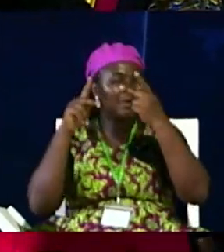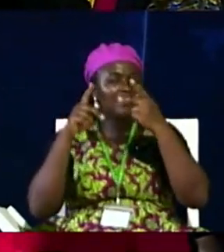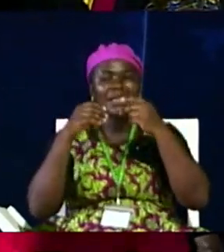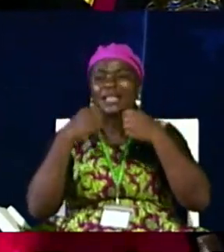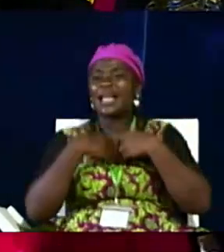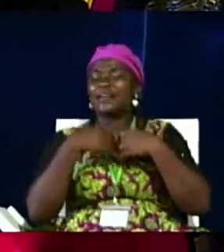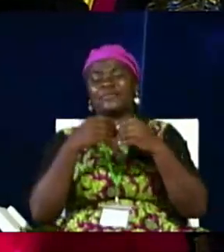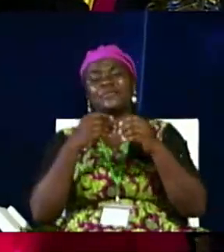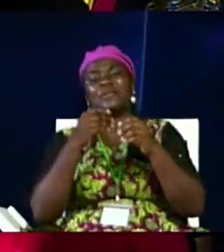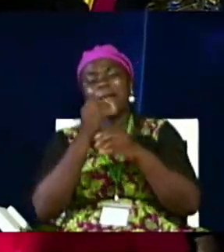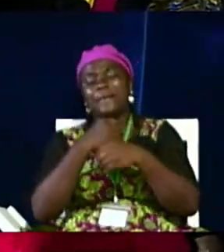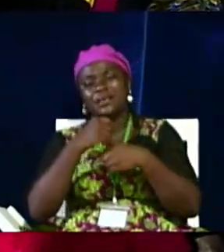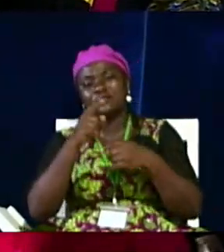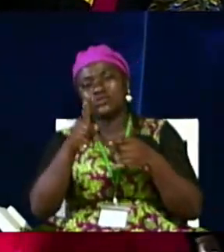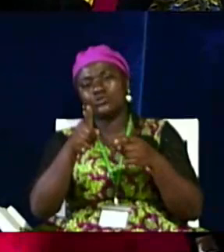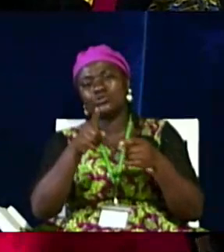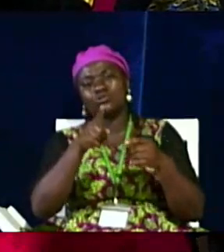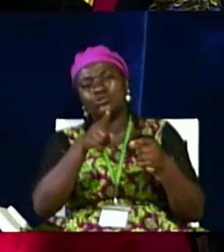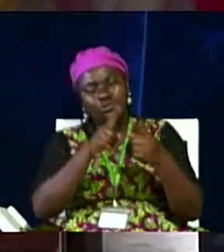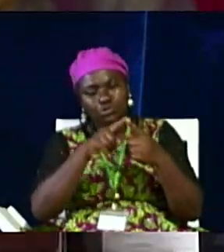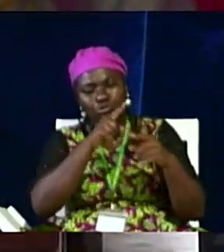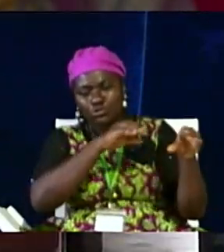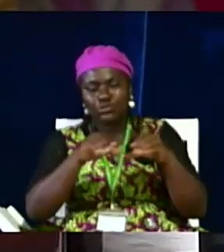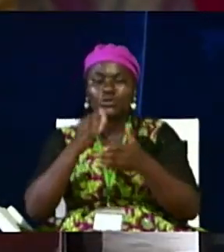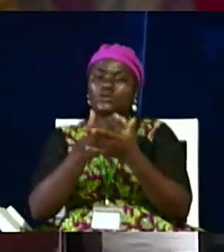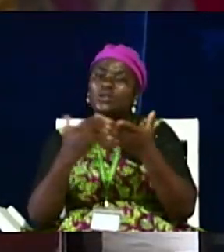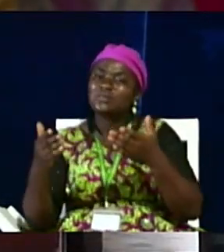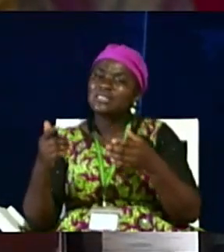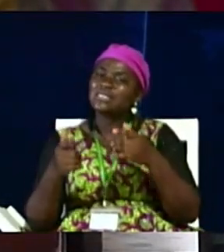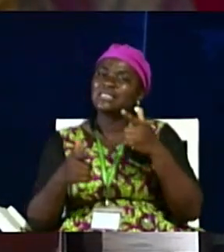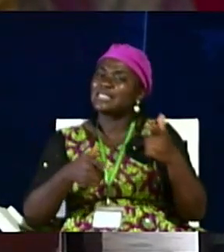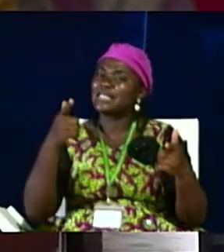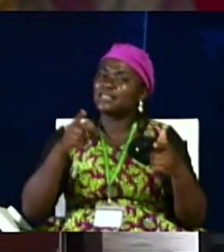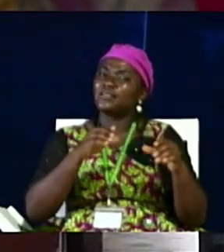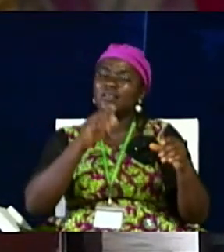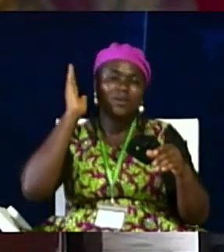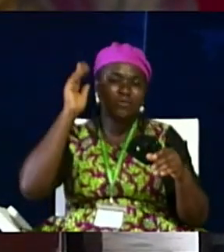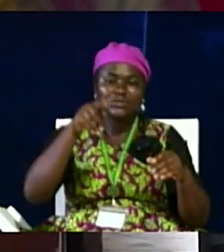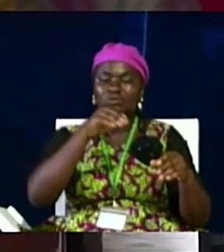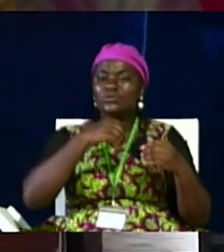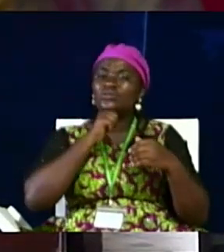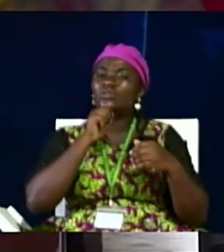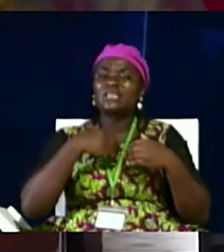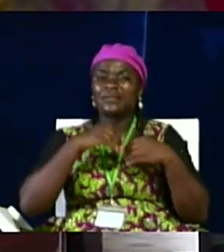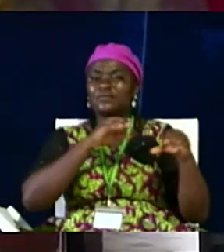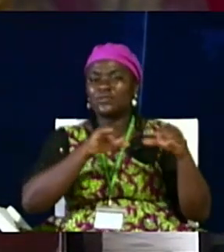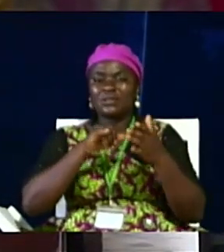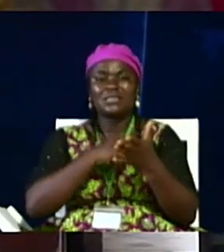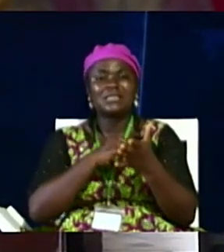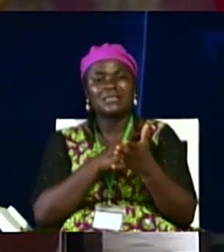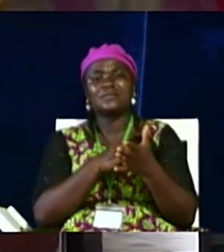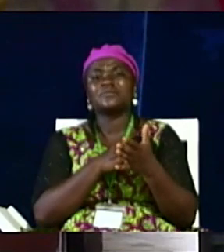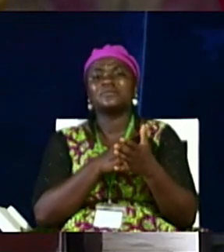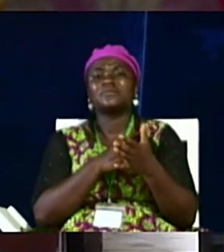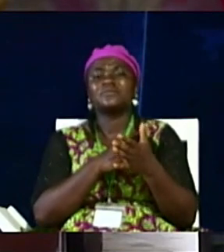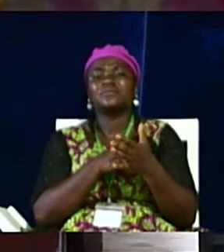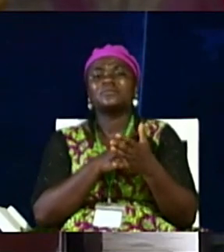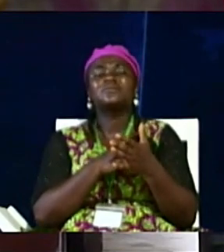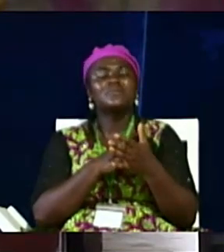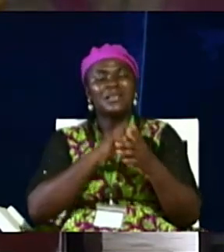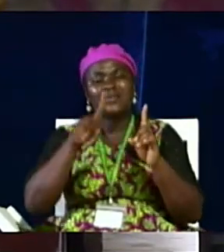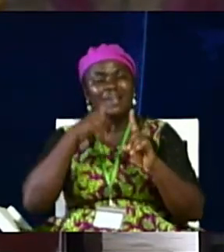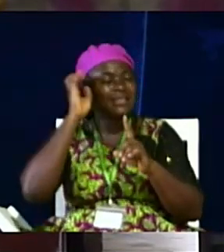do something great, would you not have done it? How much rather then, when he said to thee,